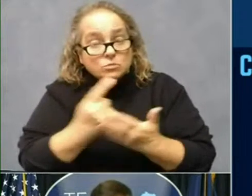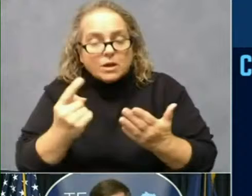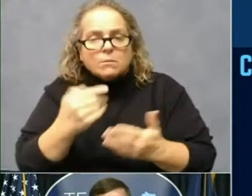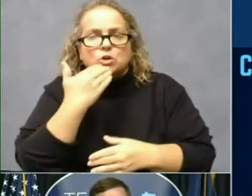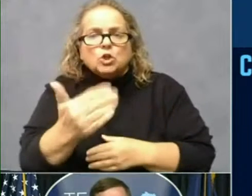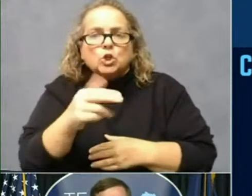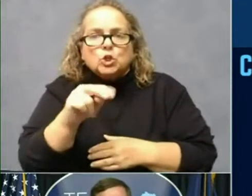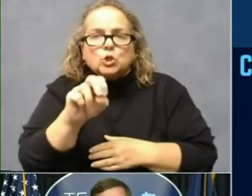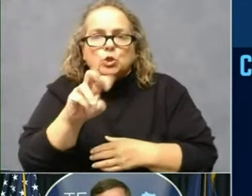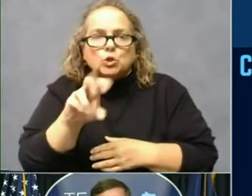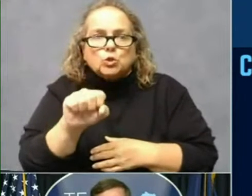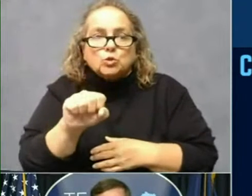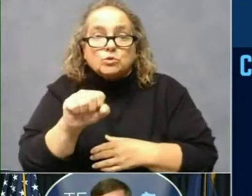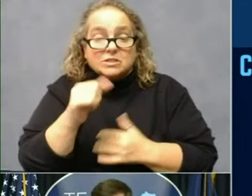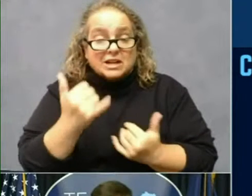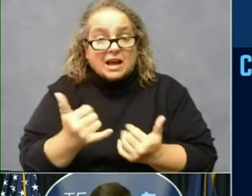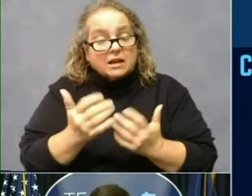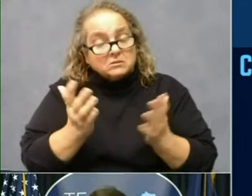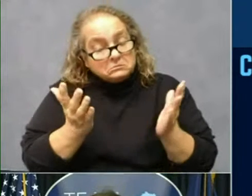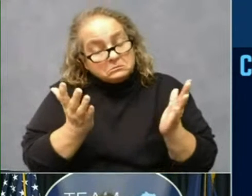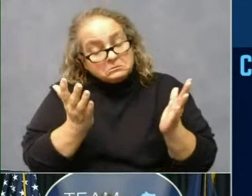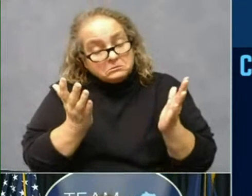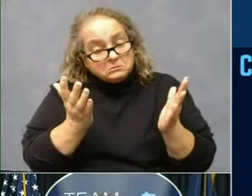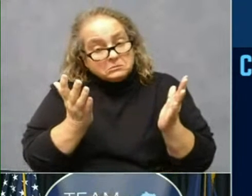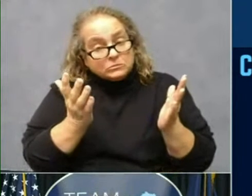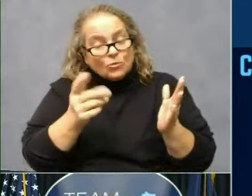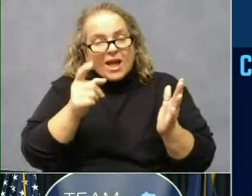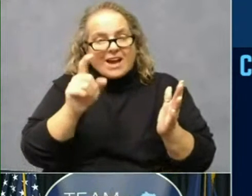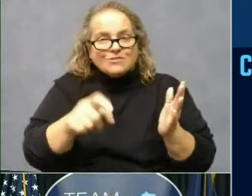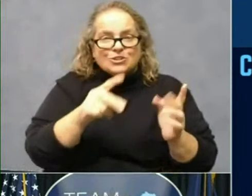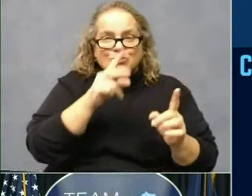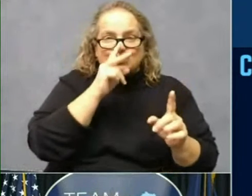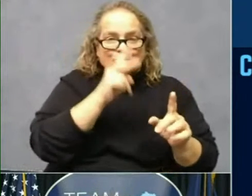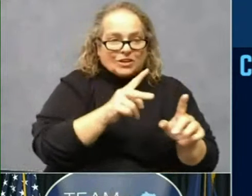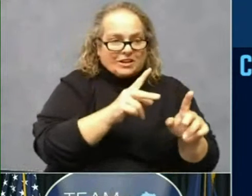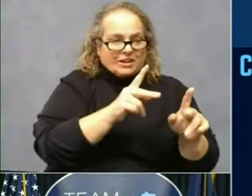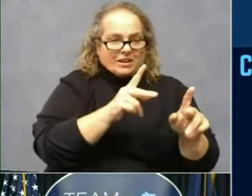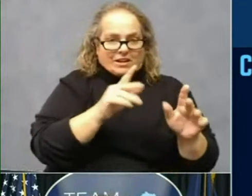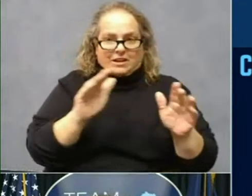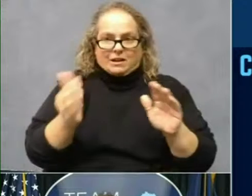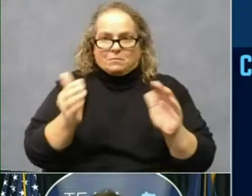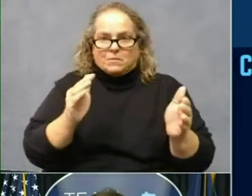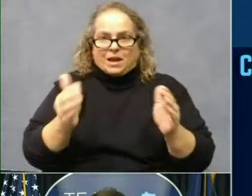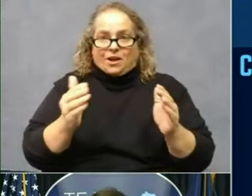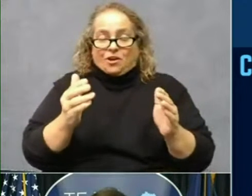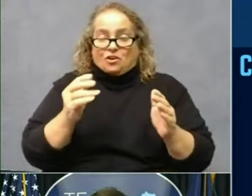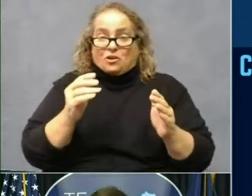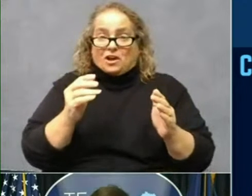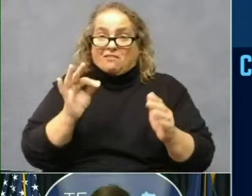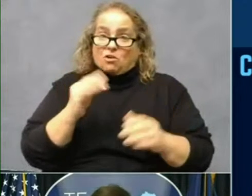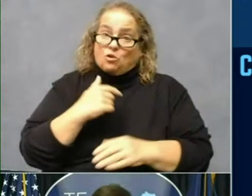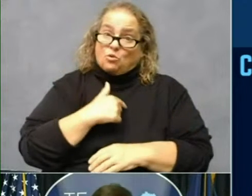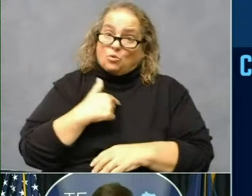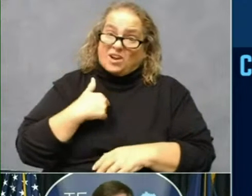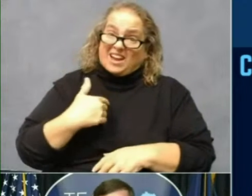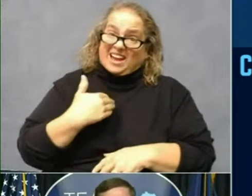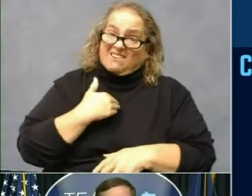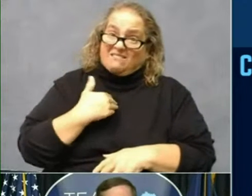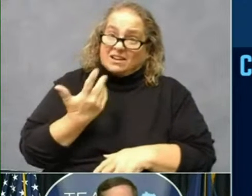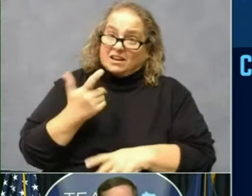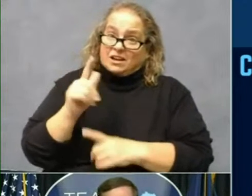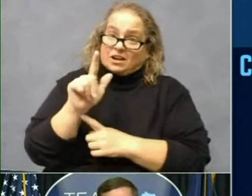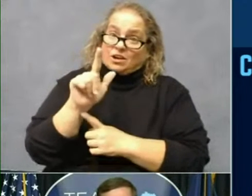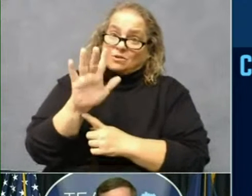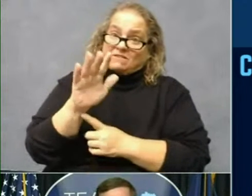that's relative, right? Because if we are having 25,000 cases in a week, if we're